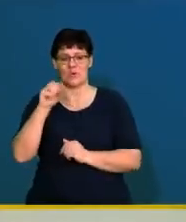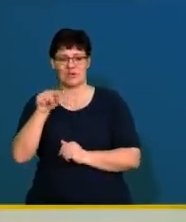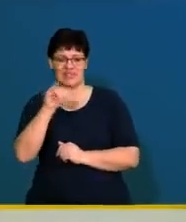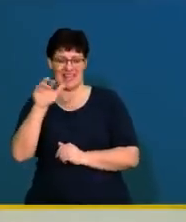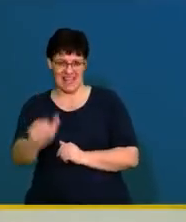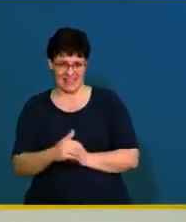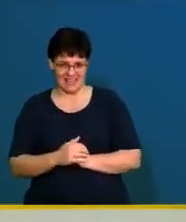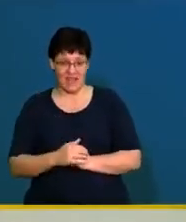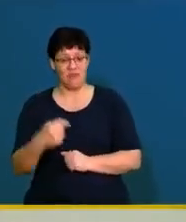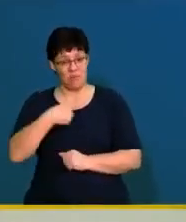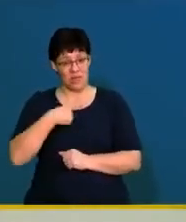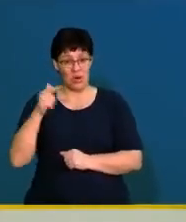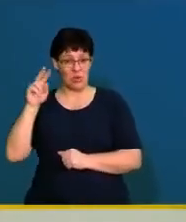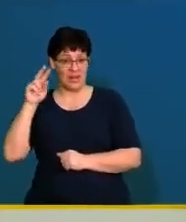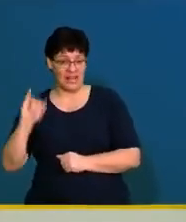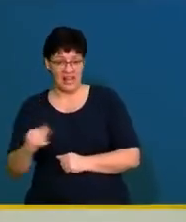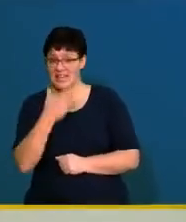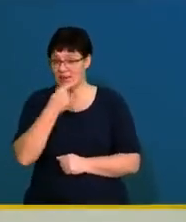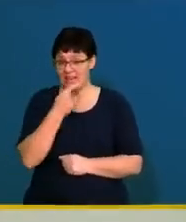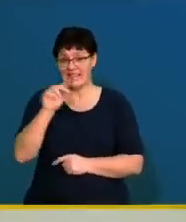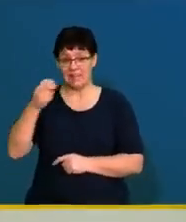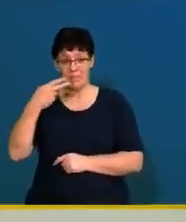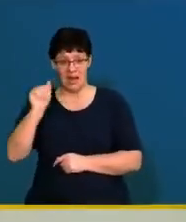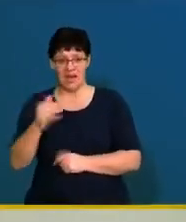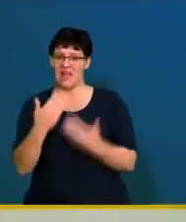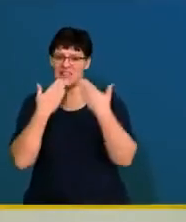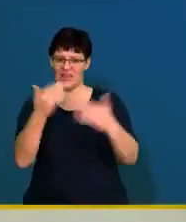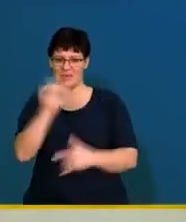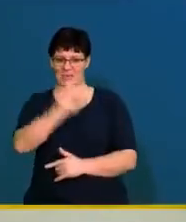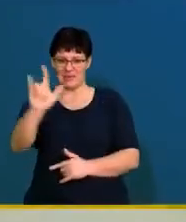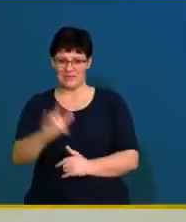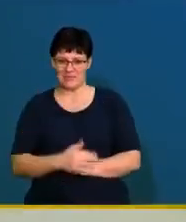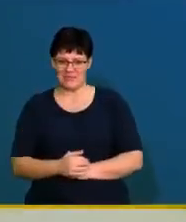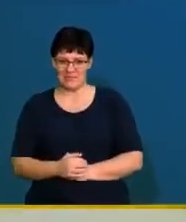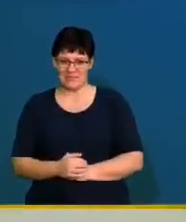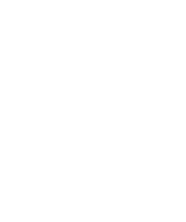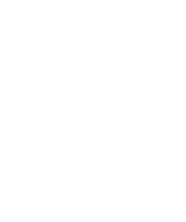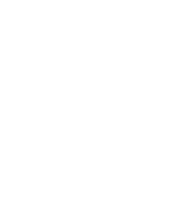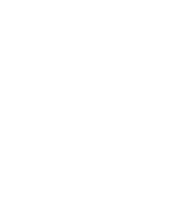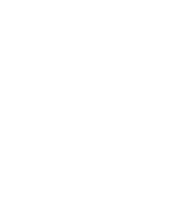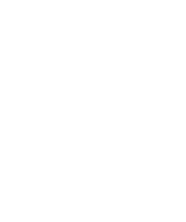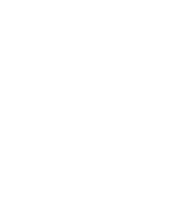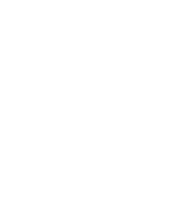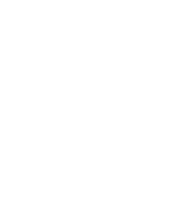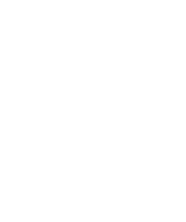www.wozamatrix.co.za. But from me, Looney, Nicolene, and Temba, thank you and goodbye.